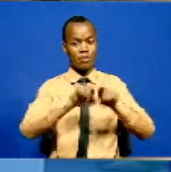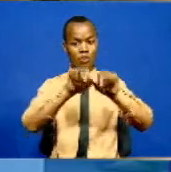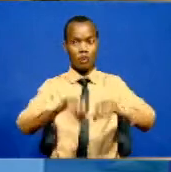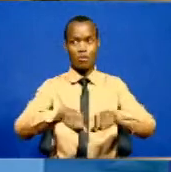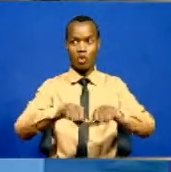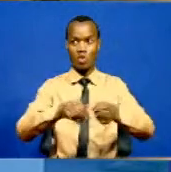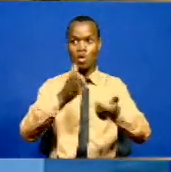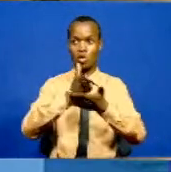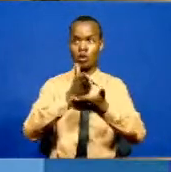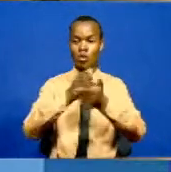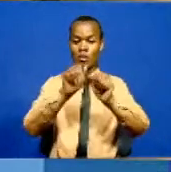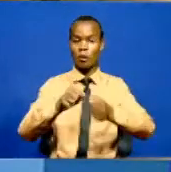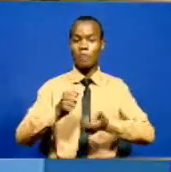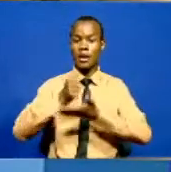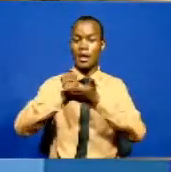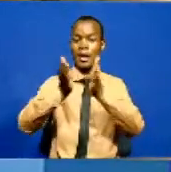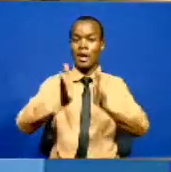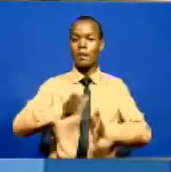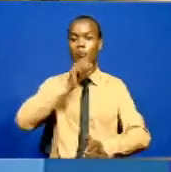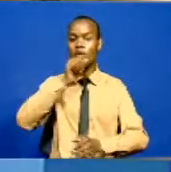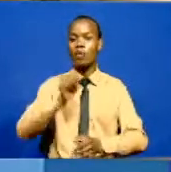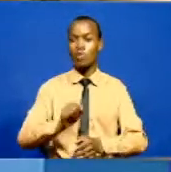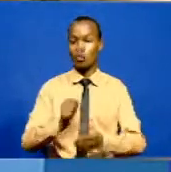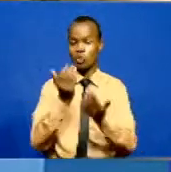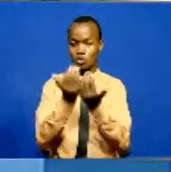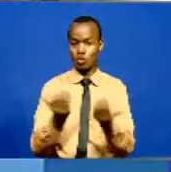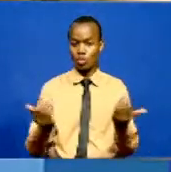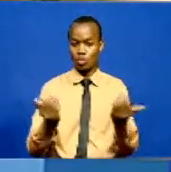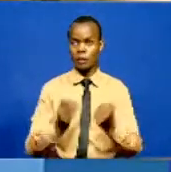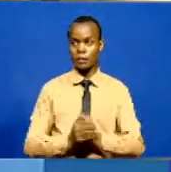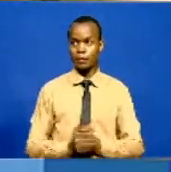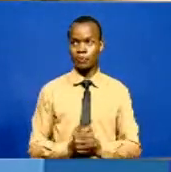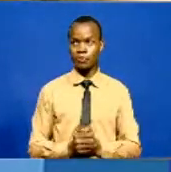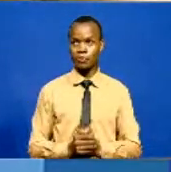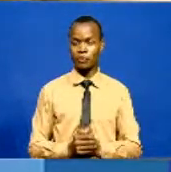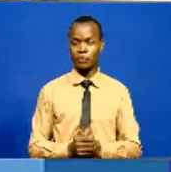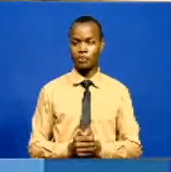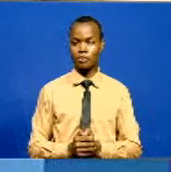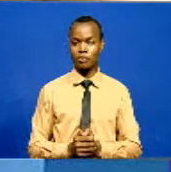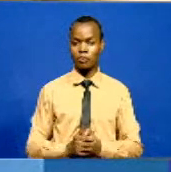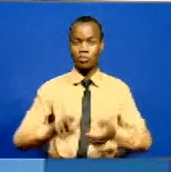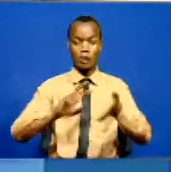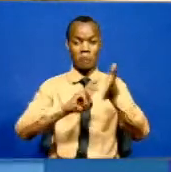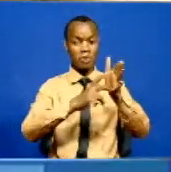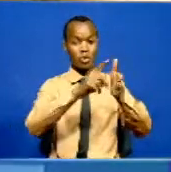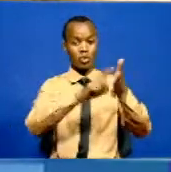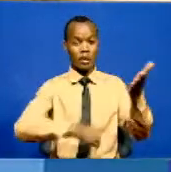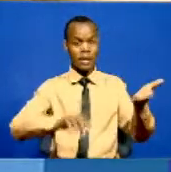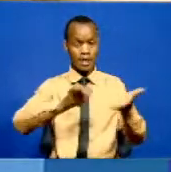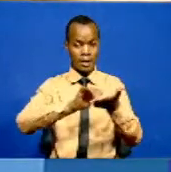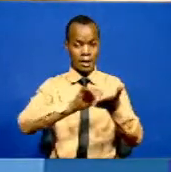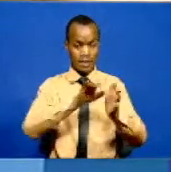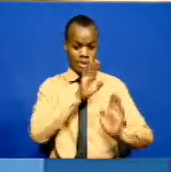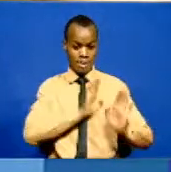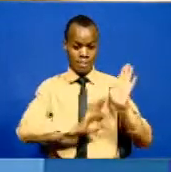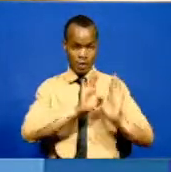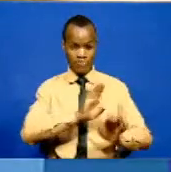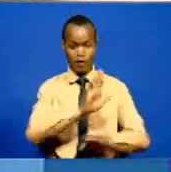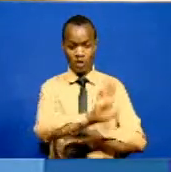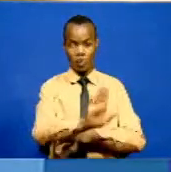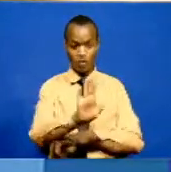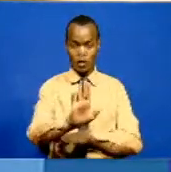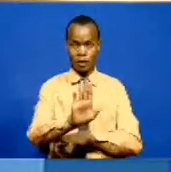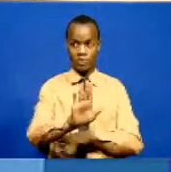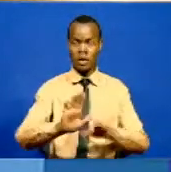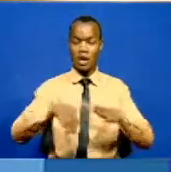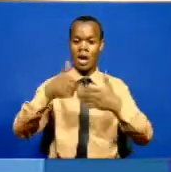crowns of your grandpa who has left. In other words, your behaviors, your walk